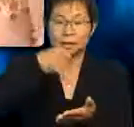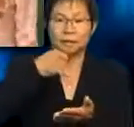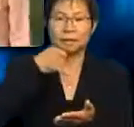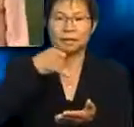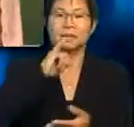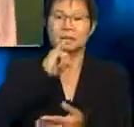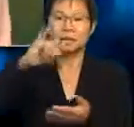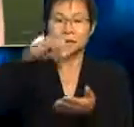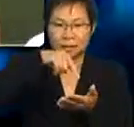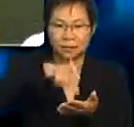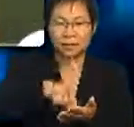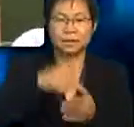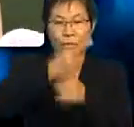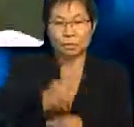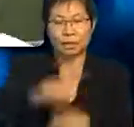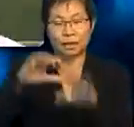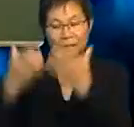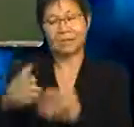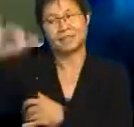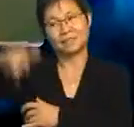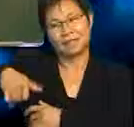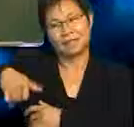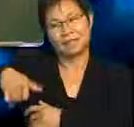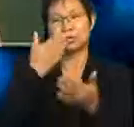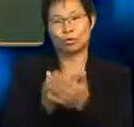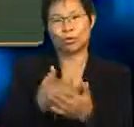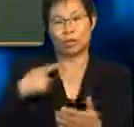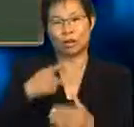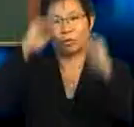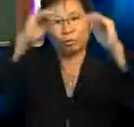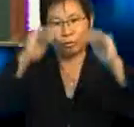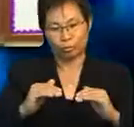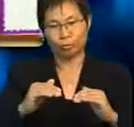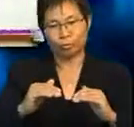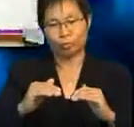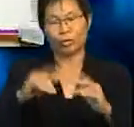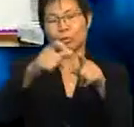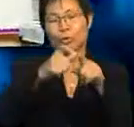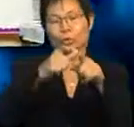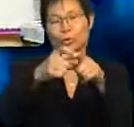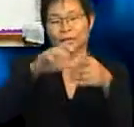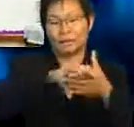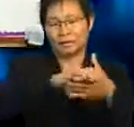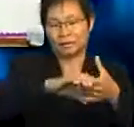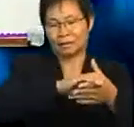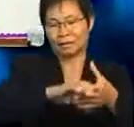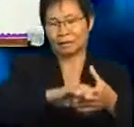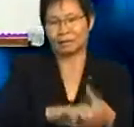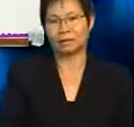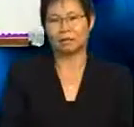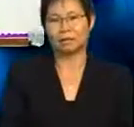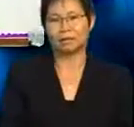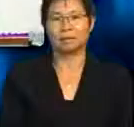Is this correct, class? Yes. Good. Now we move on to the next word card.